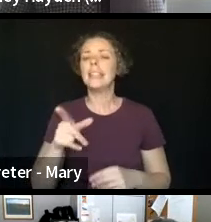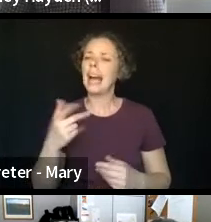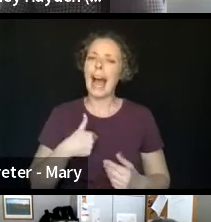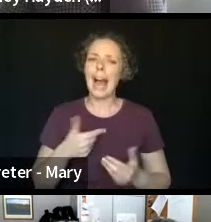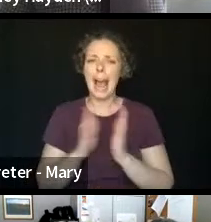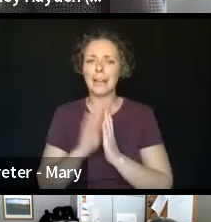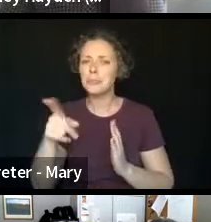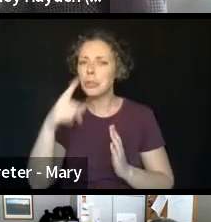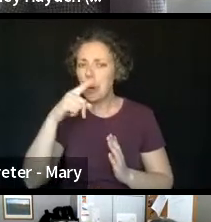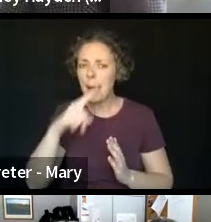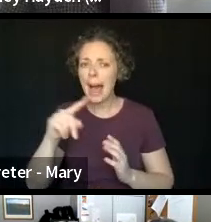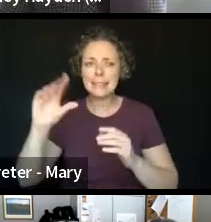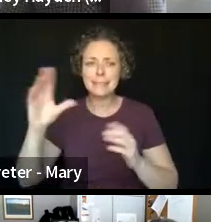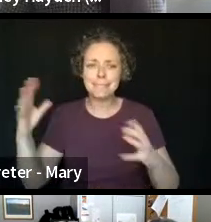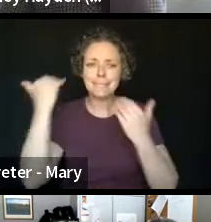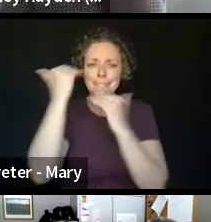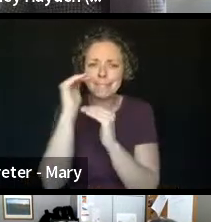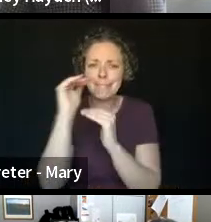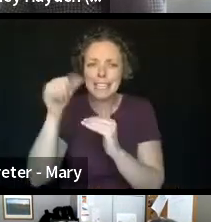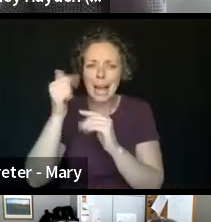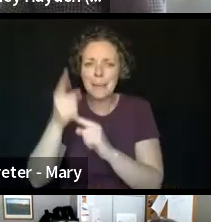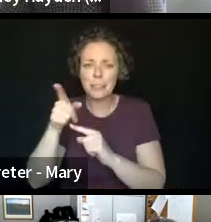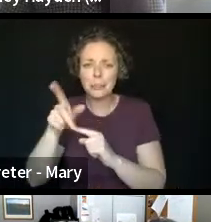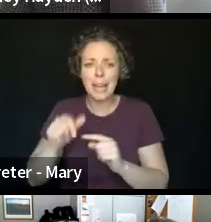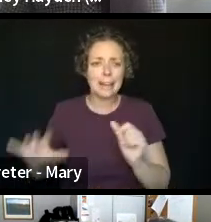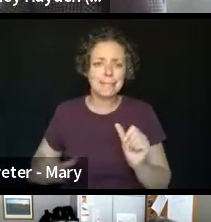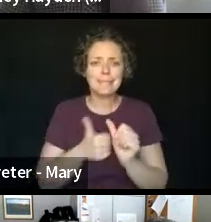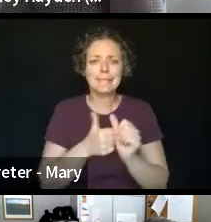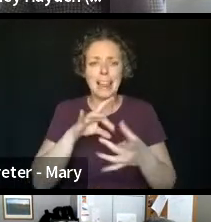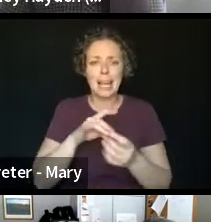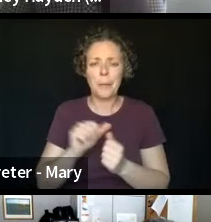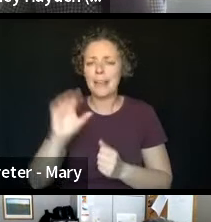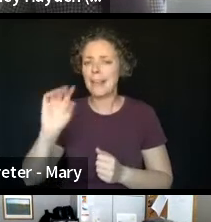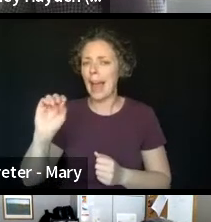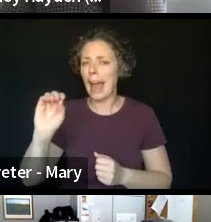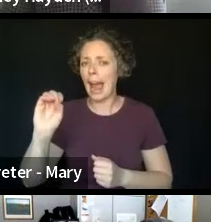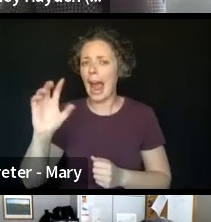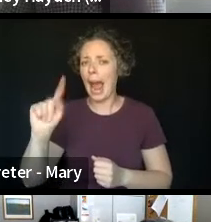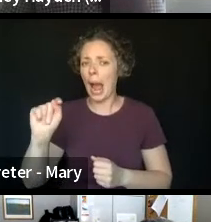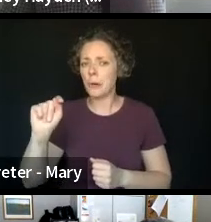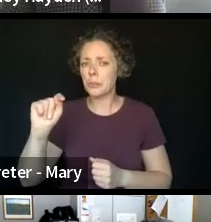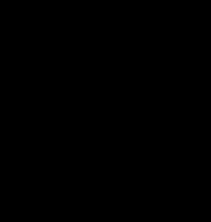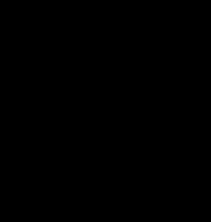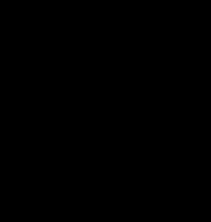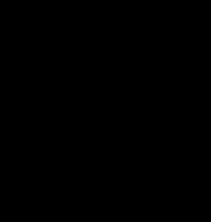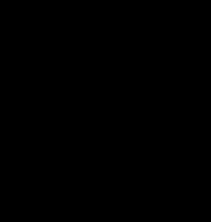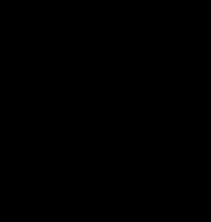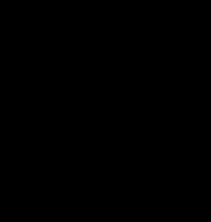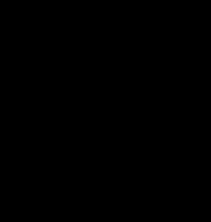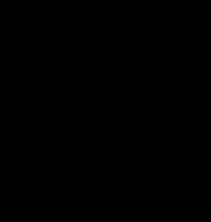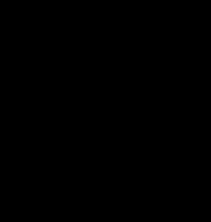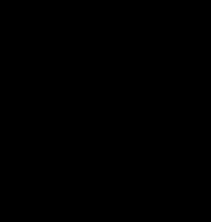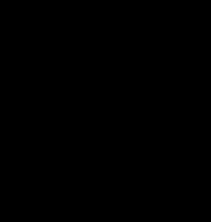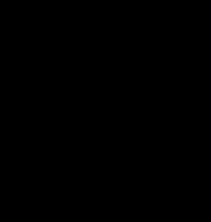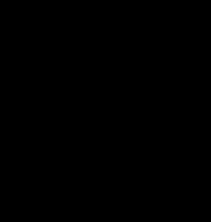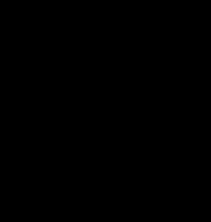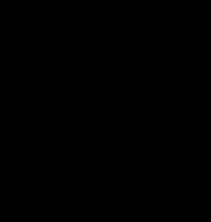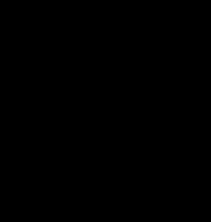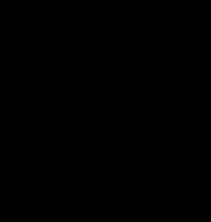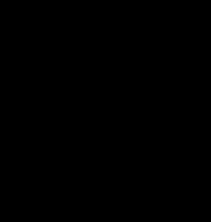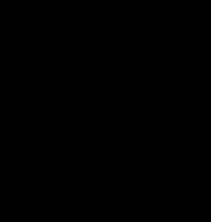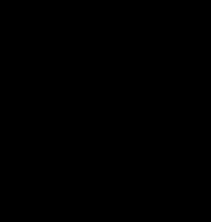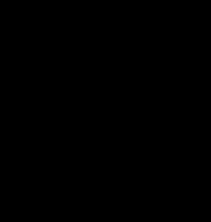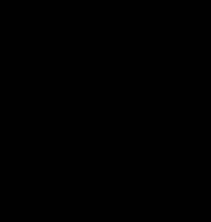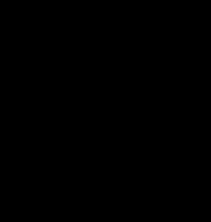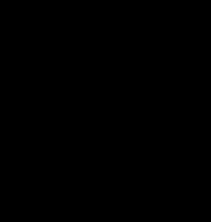So Joan, I will pass to you. I'm going to try really hard. Thank you, Jimena. I appreciate it. And appreciate